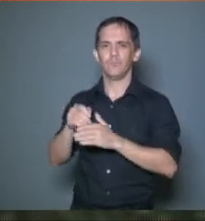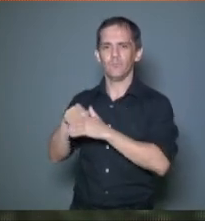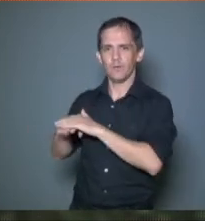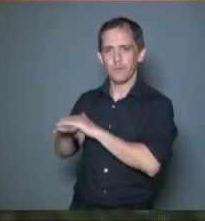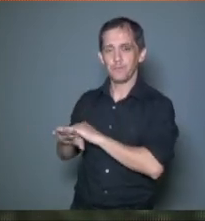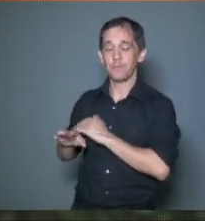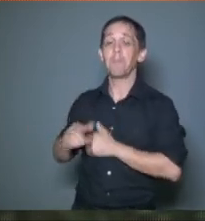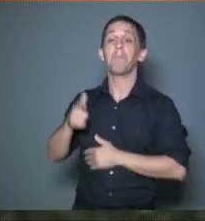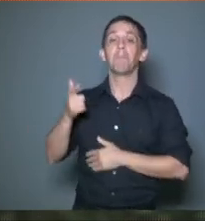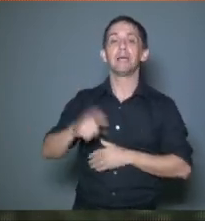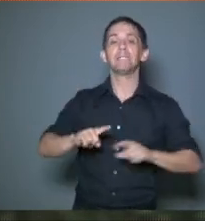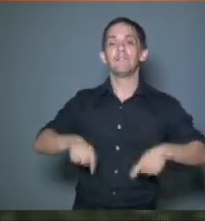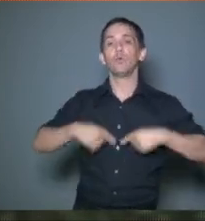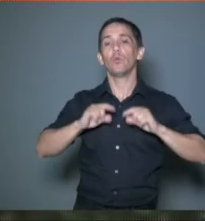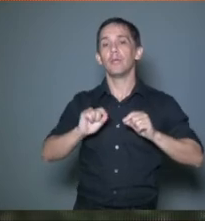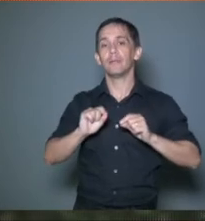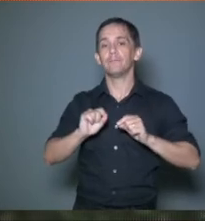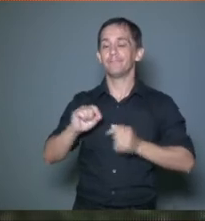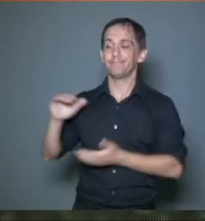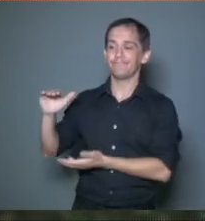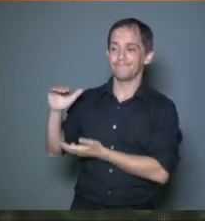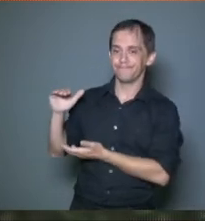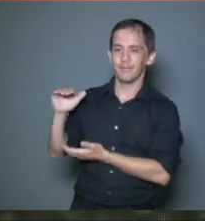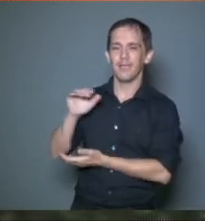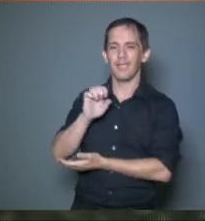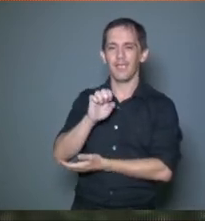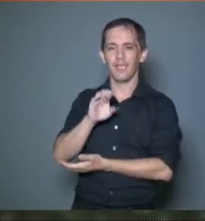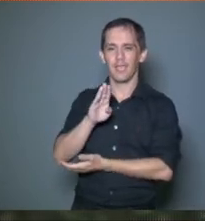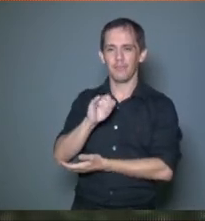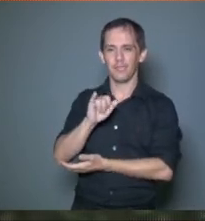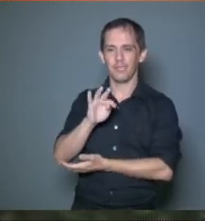strong, and there will be a new challenge